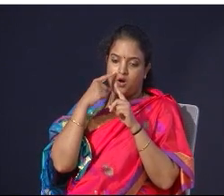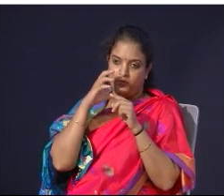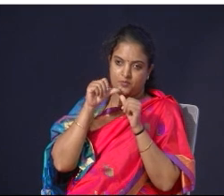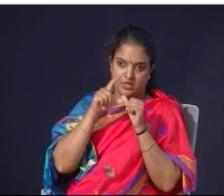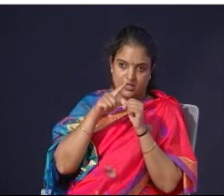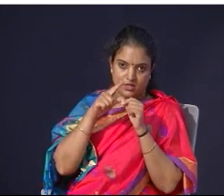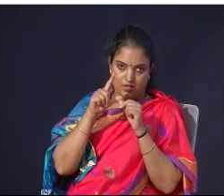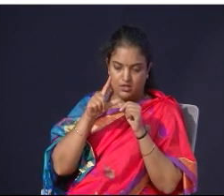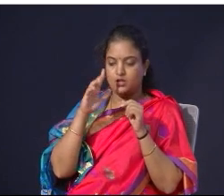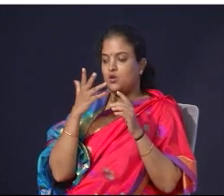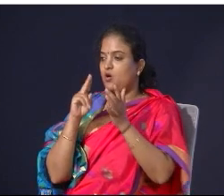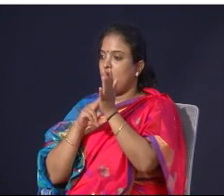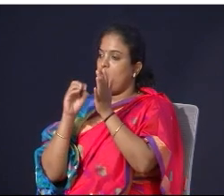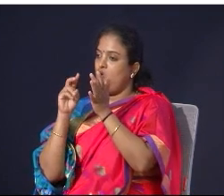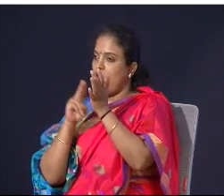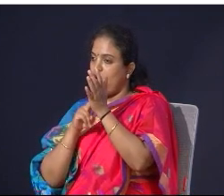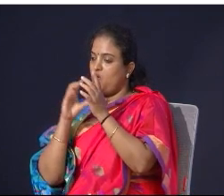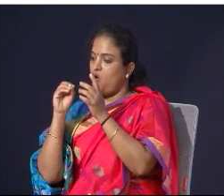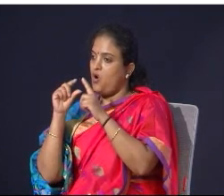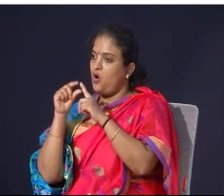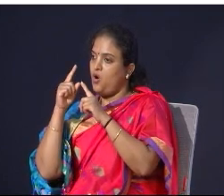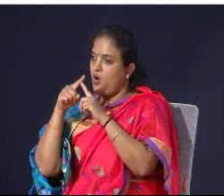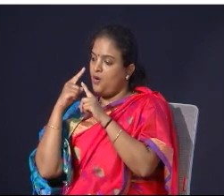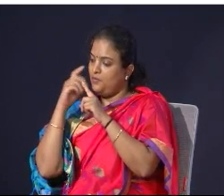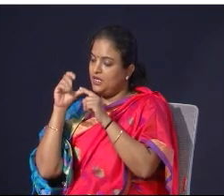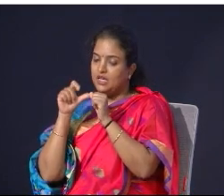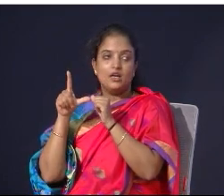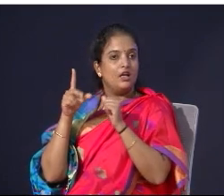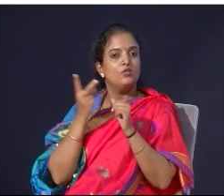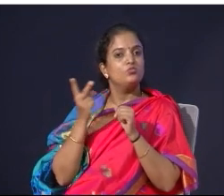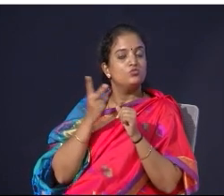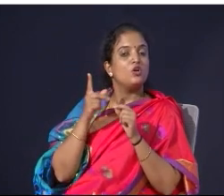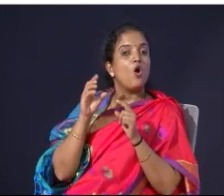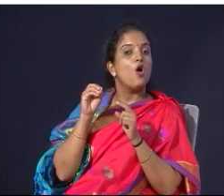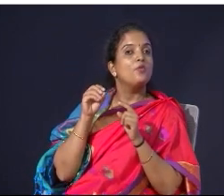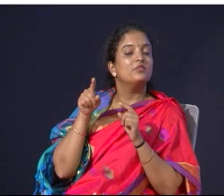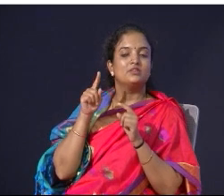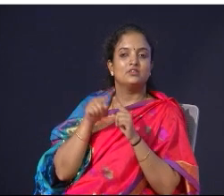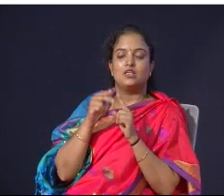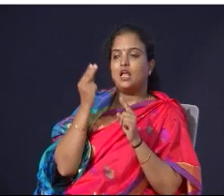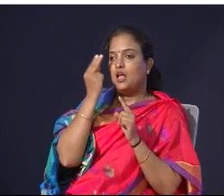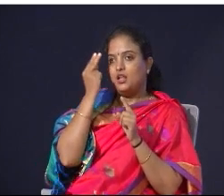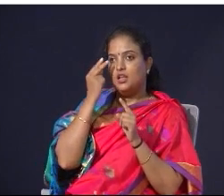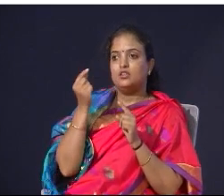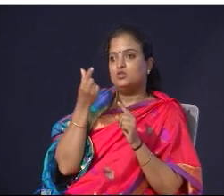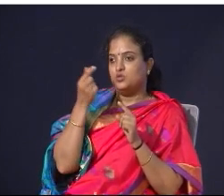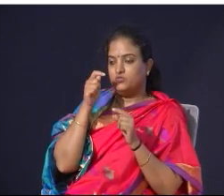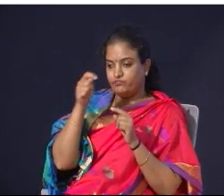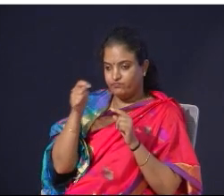devices that are available today in India. So optical devices are those which use a lens, okay, to